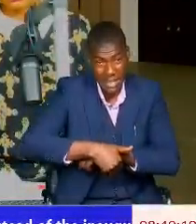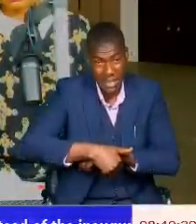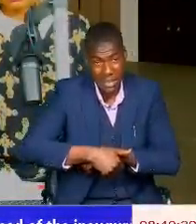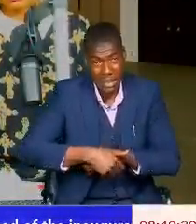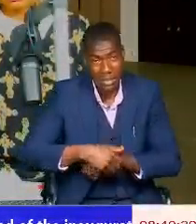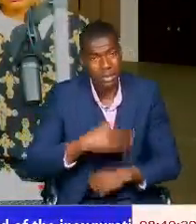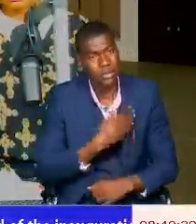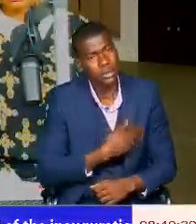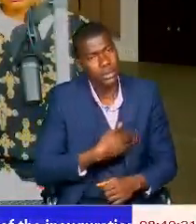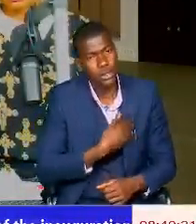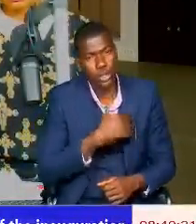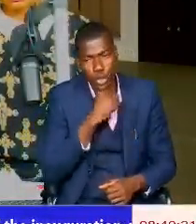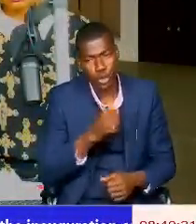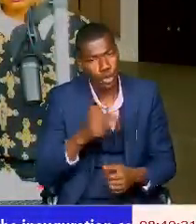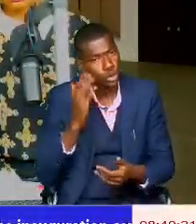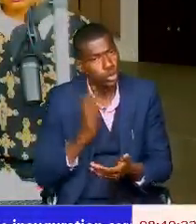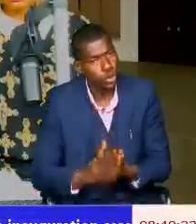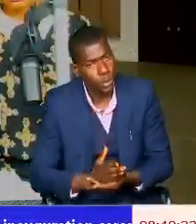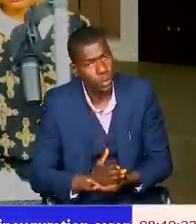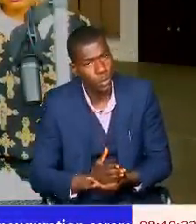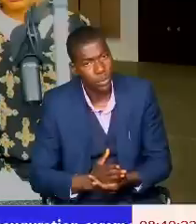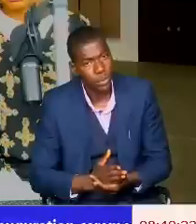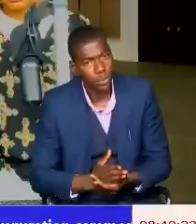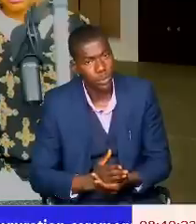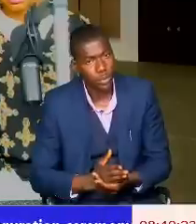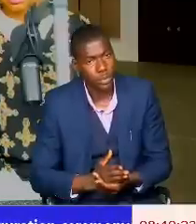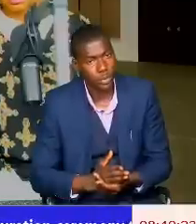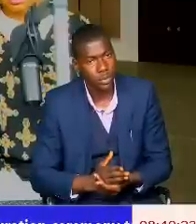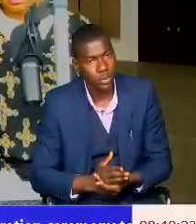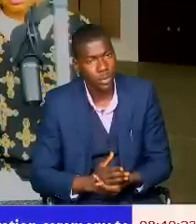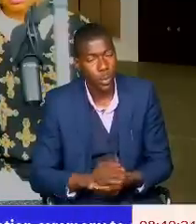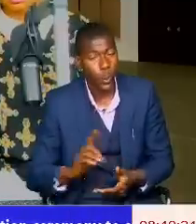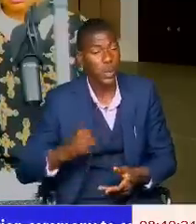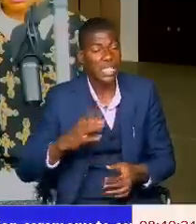in the name of say you won't help, unless if you carry gun for body.